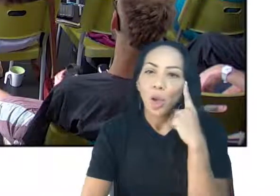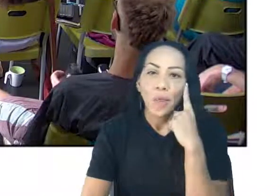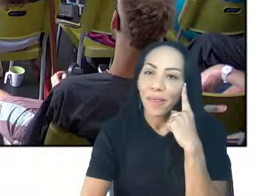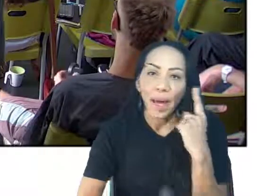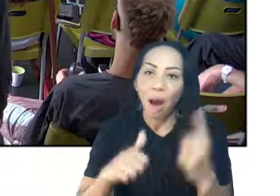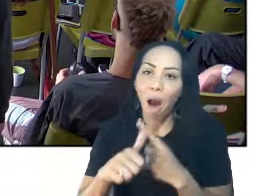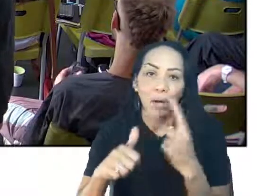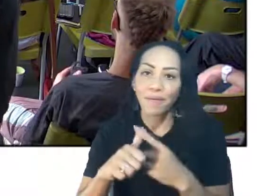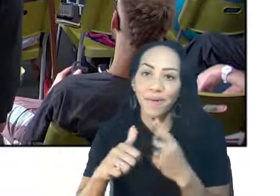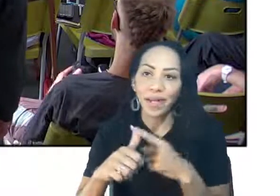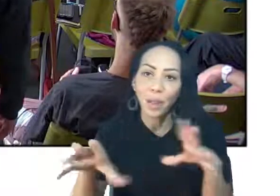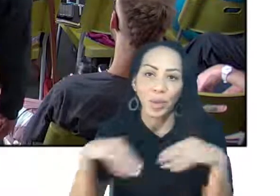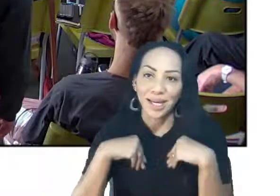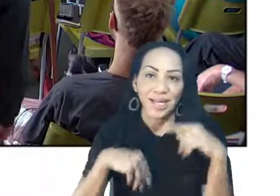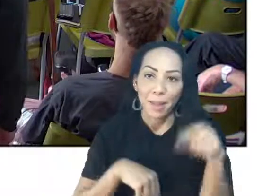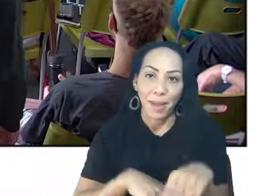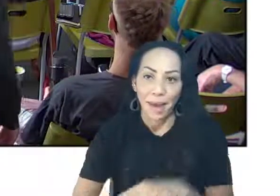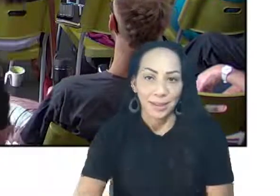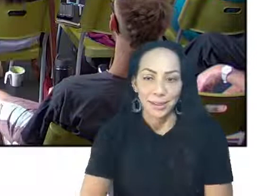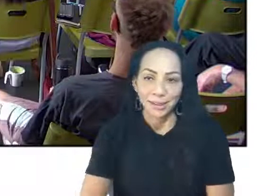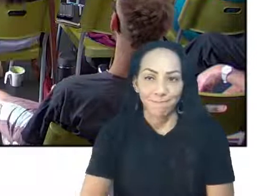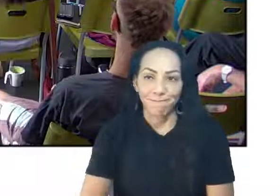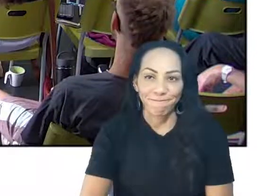But I think